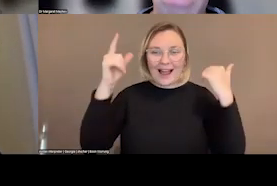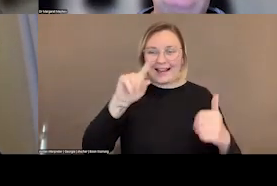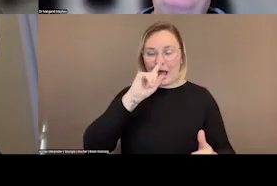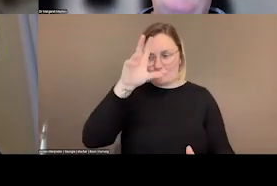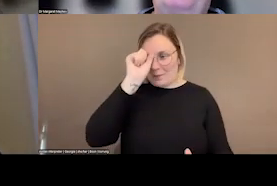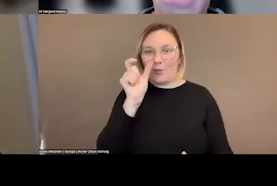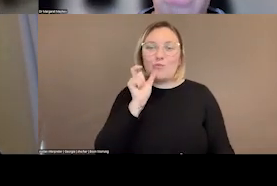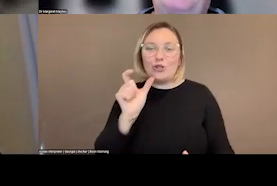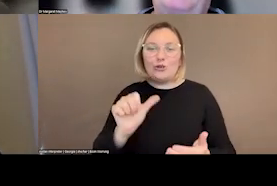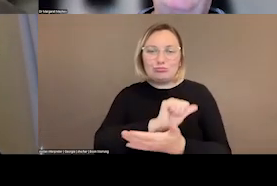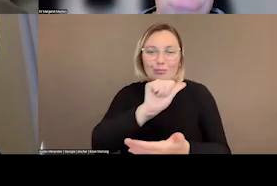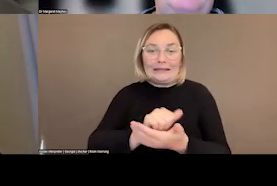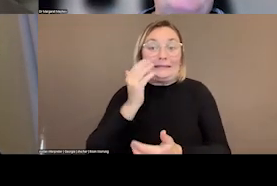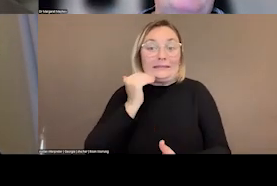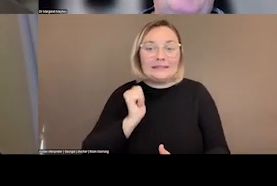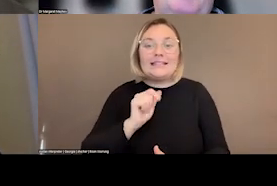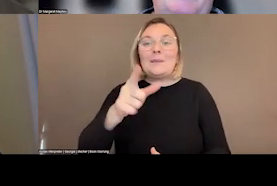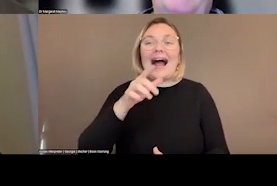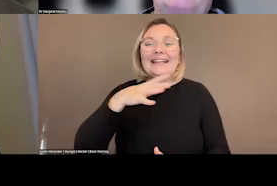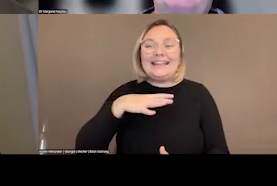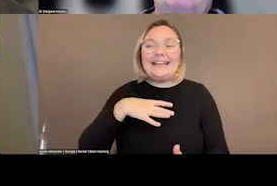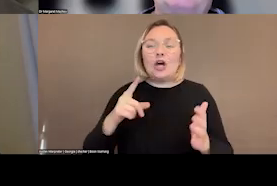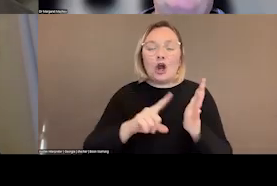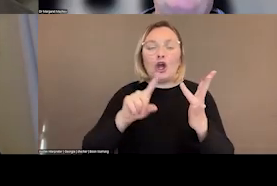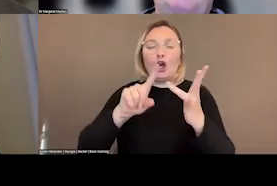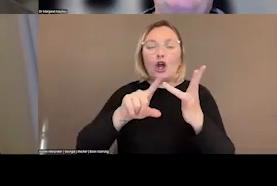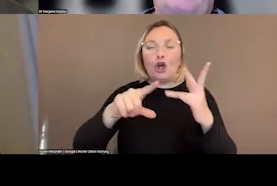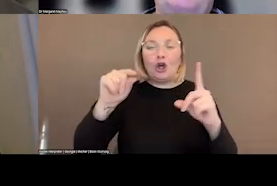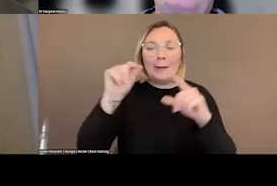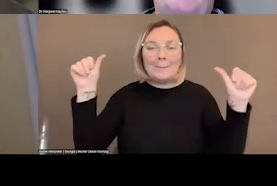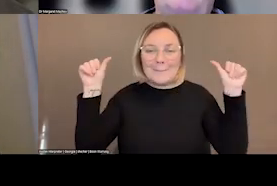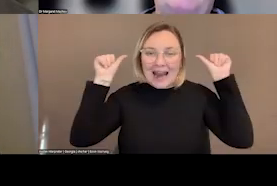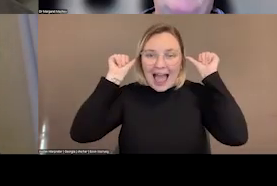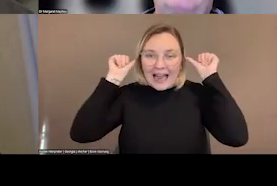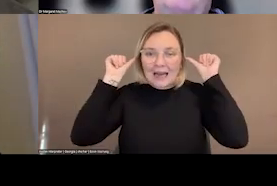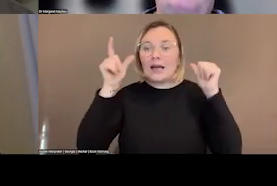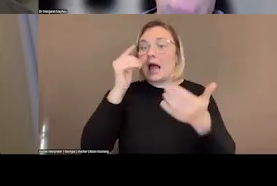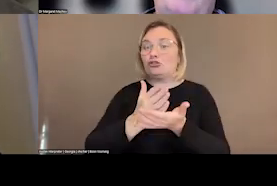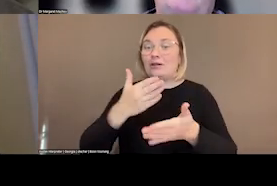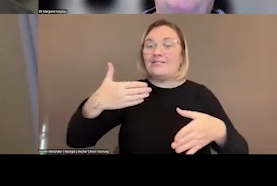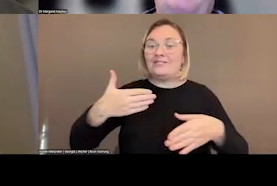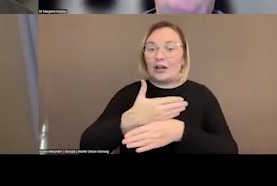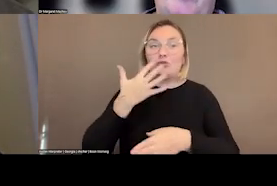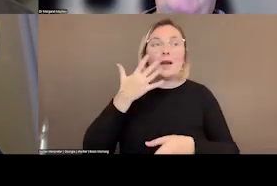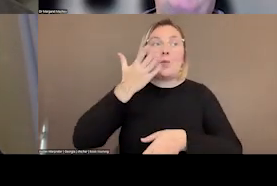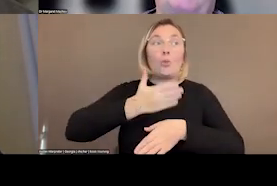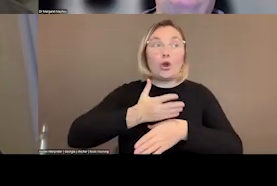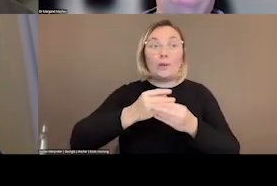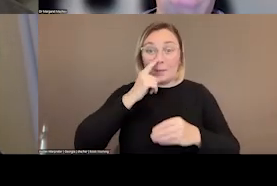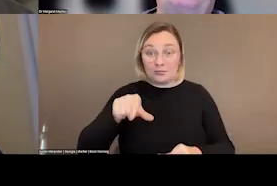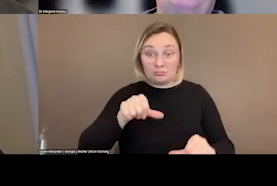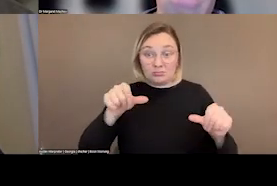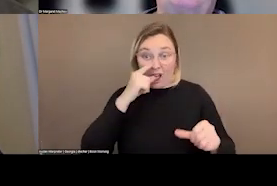that. So I need to get some loop earplugs so I can actually function when I'm actually working with people. Would that be